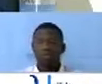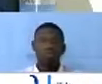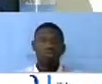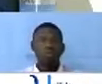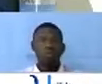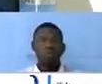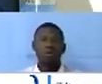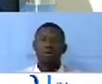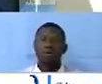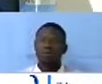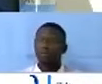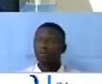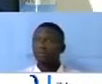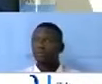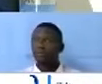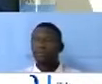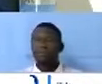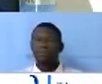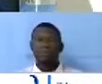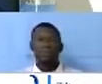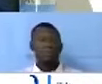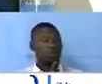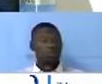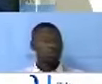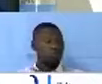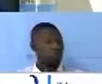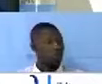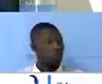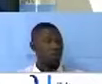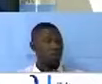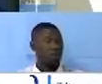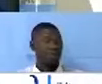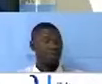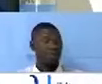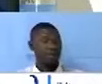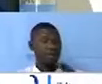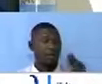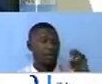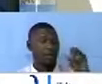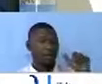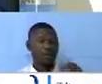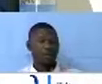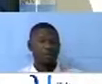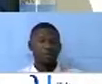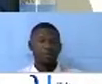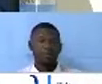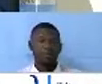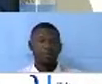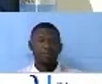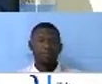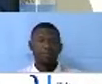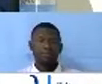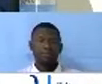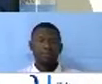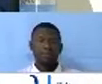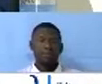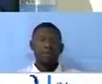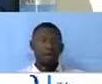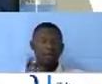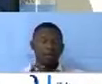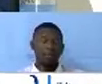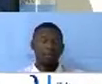that is not the reputation you had at the NIA. Lolu nak day moy jikko bu wax ne mom nga jikko wo da ko fitan. On the basis of